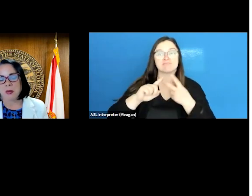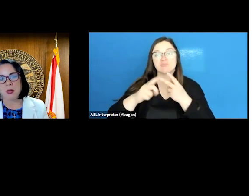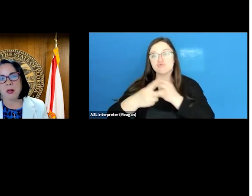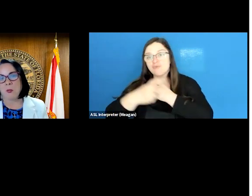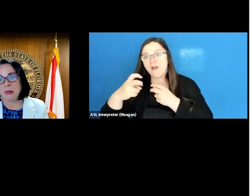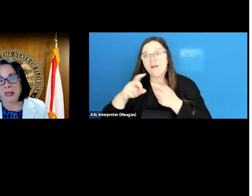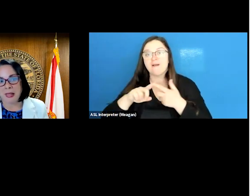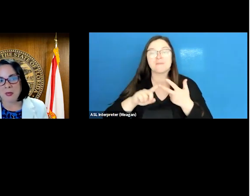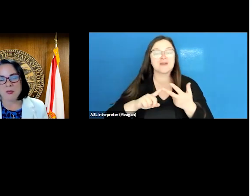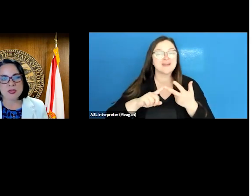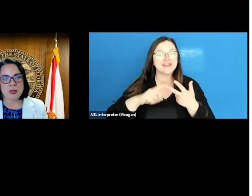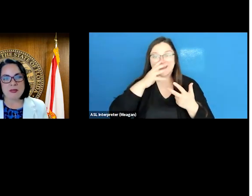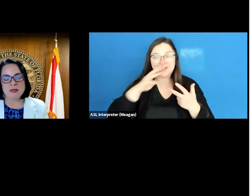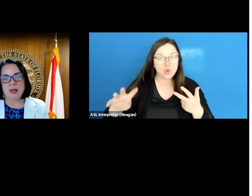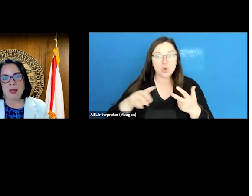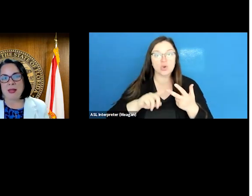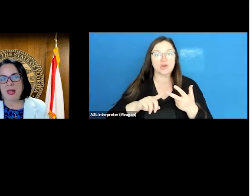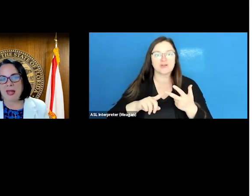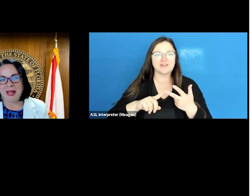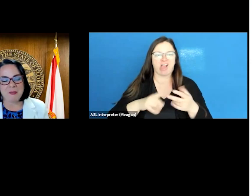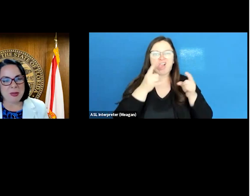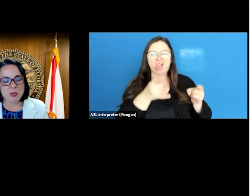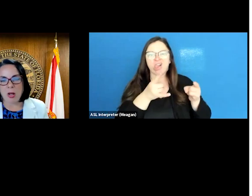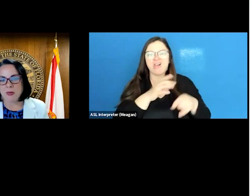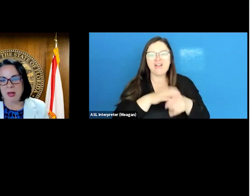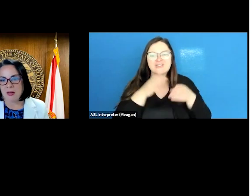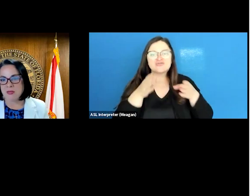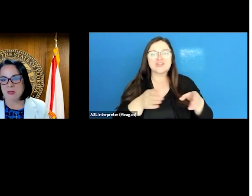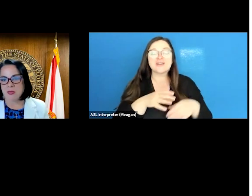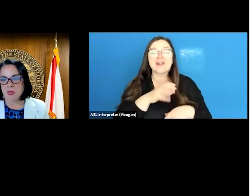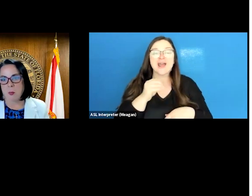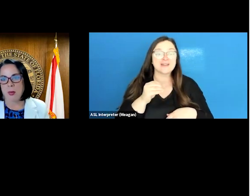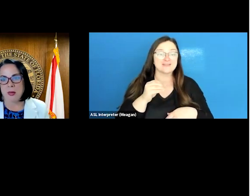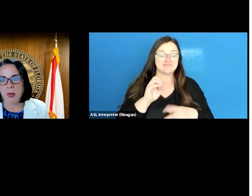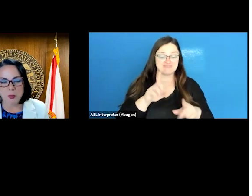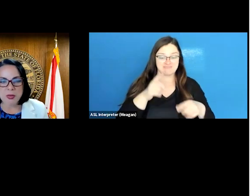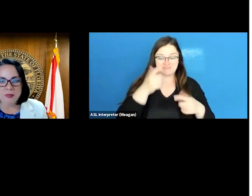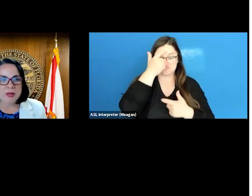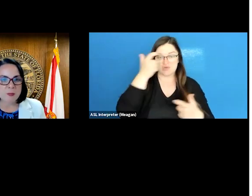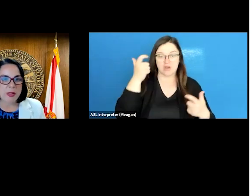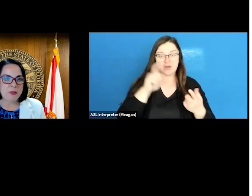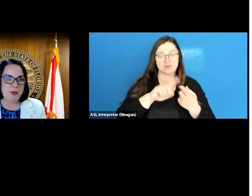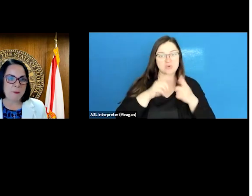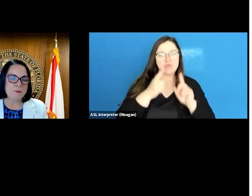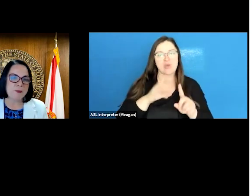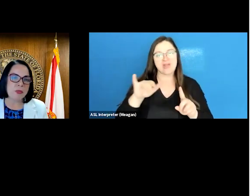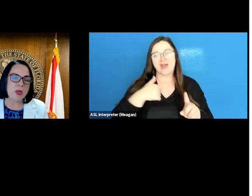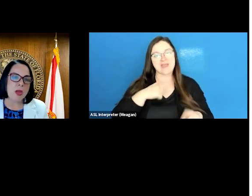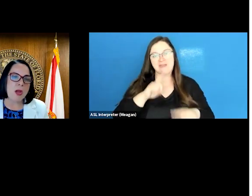ignored, humiliated on the streets, and have been traumatized to a point that I couldn't even explain